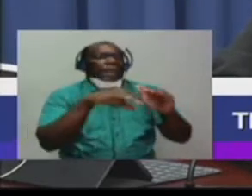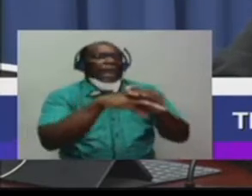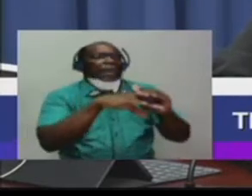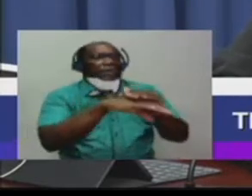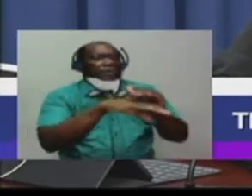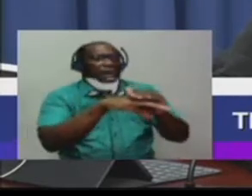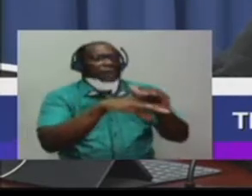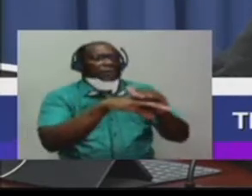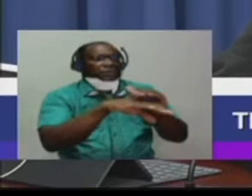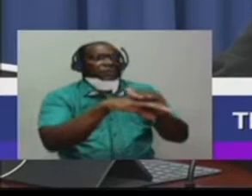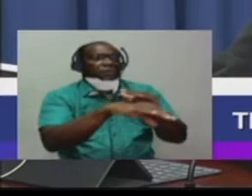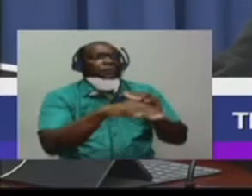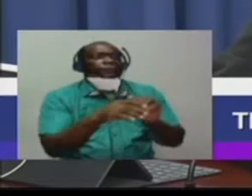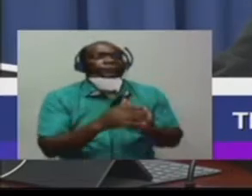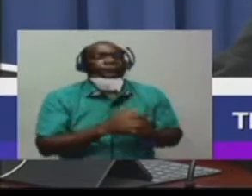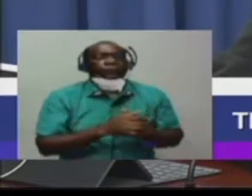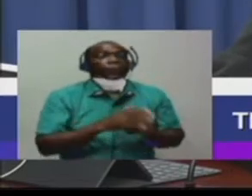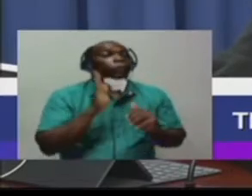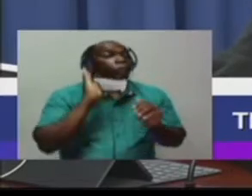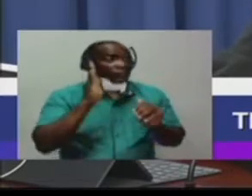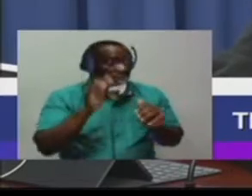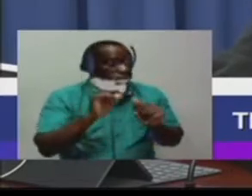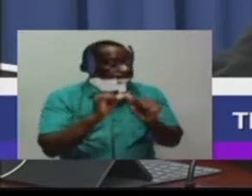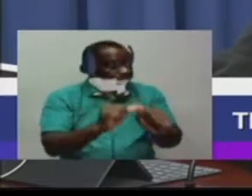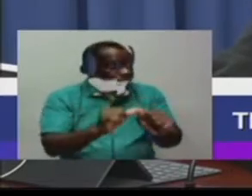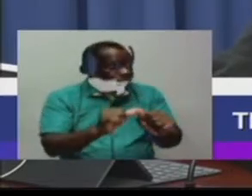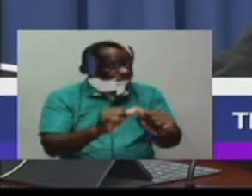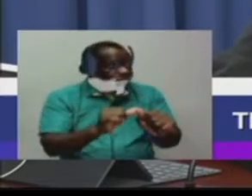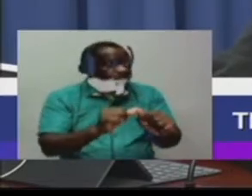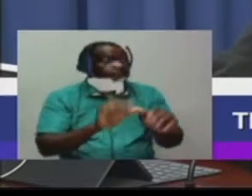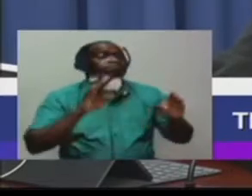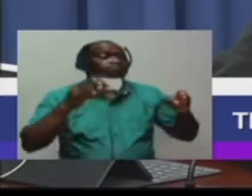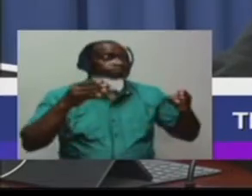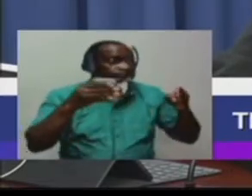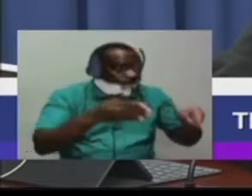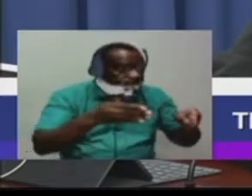to prioritize children. That's our first priority.